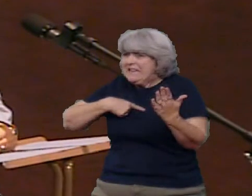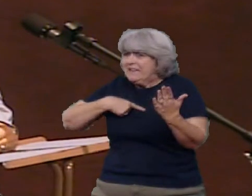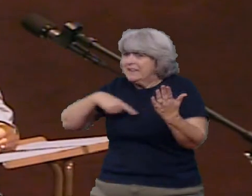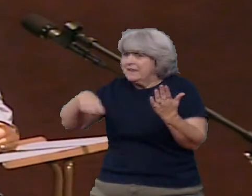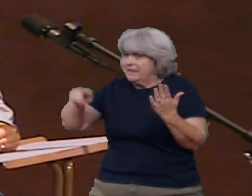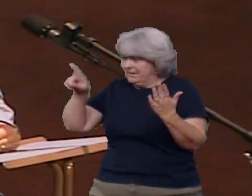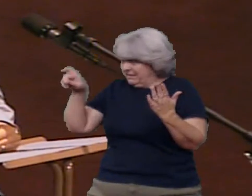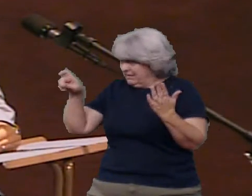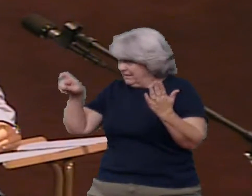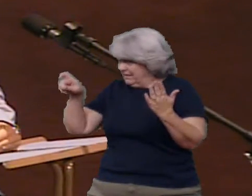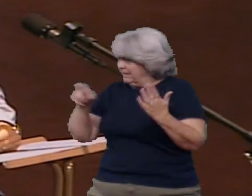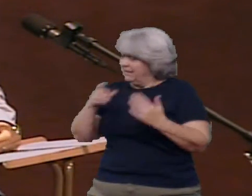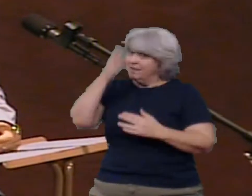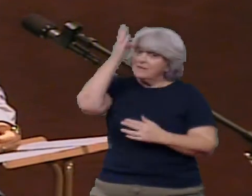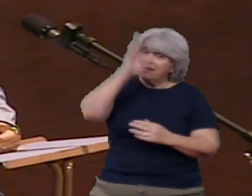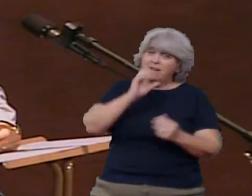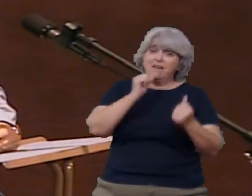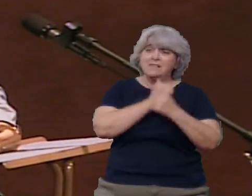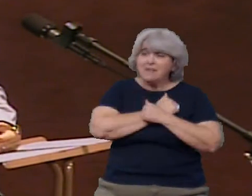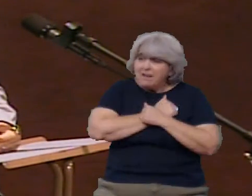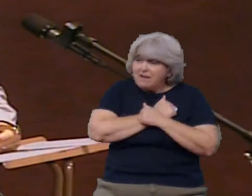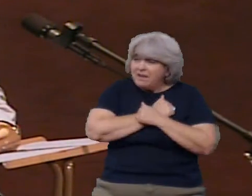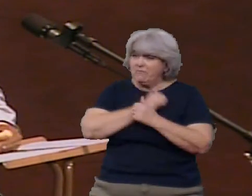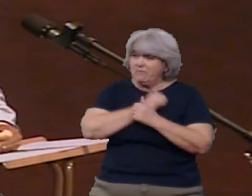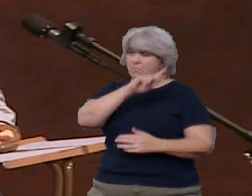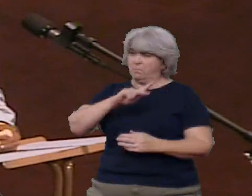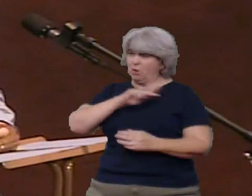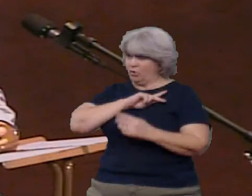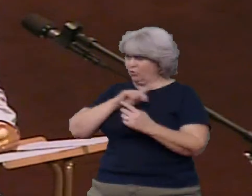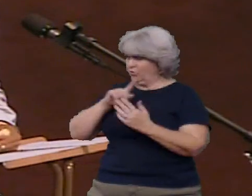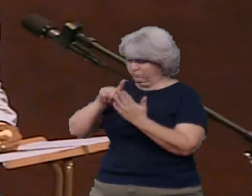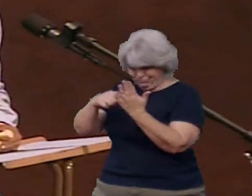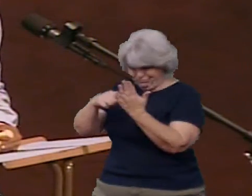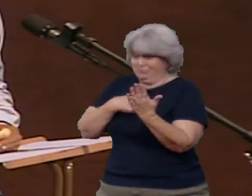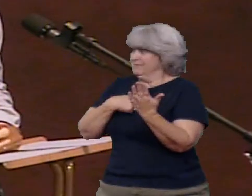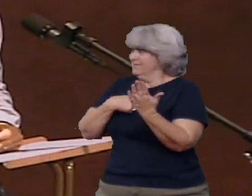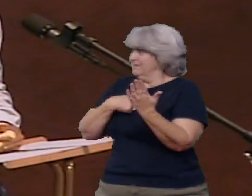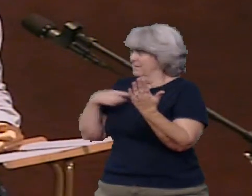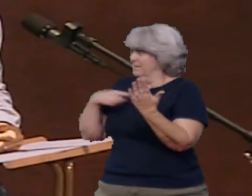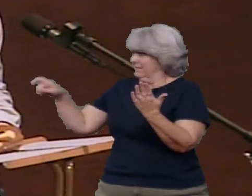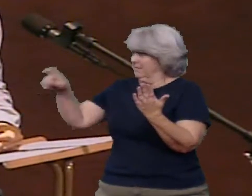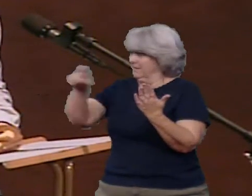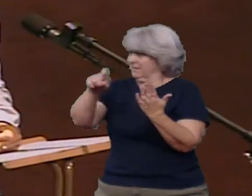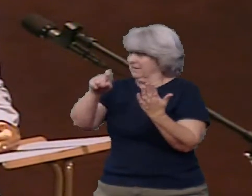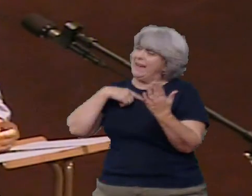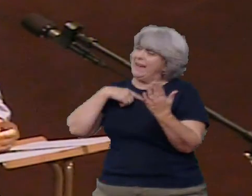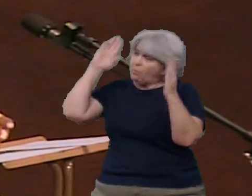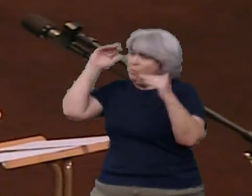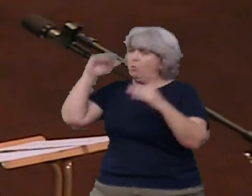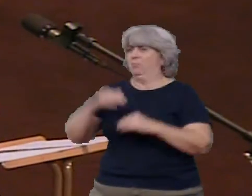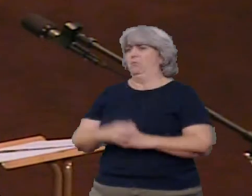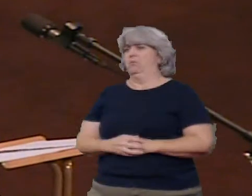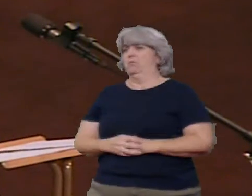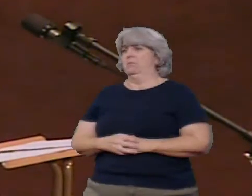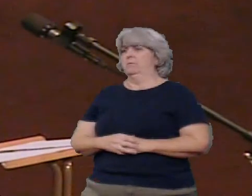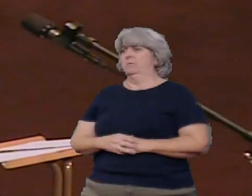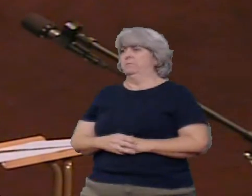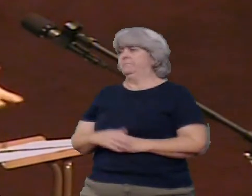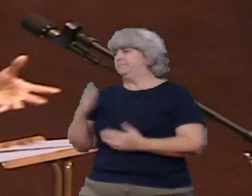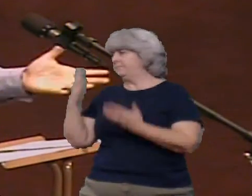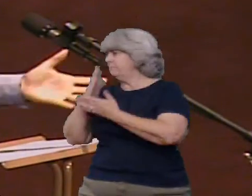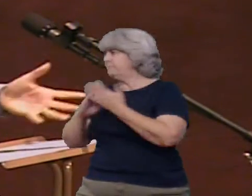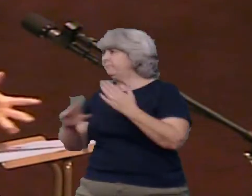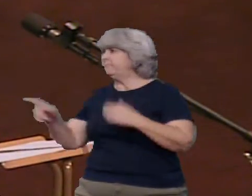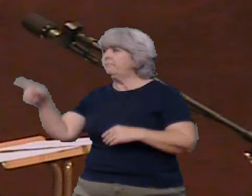and the gospel personal to us in that manner? I hope so. And if not, I hope that it will be tonight. There may be some of you that have at some